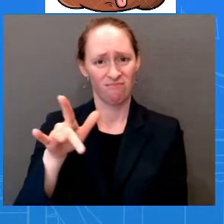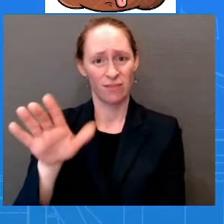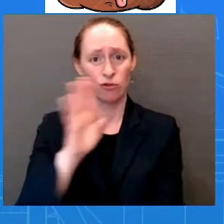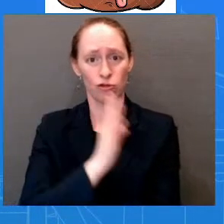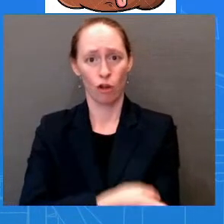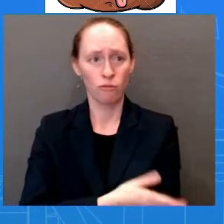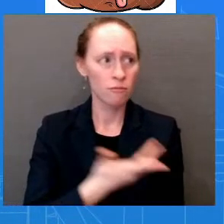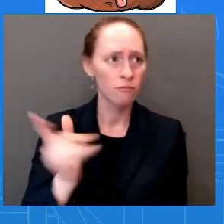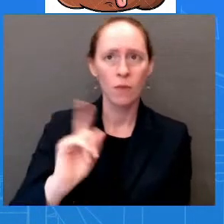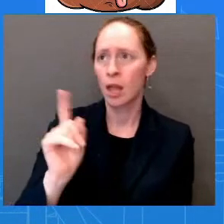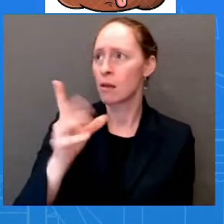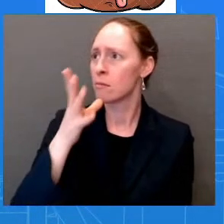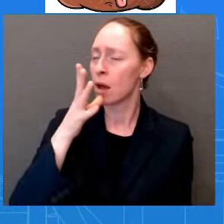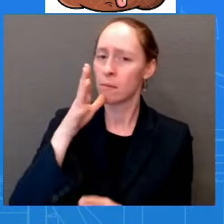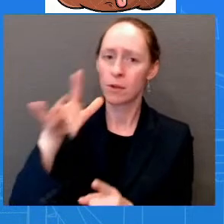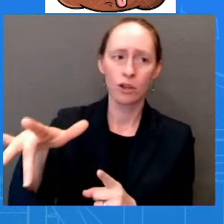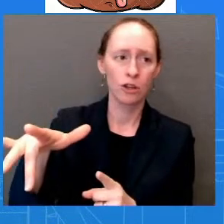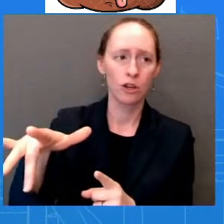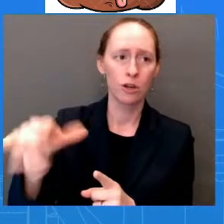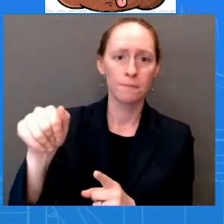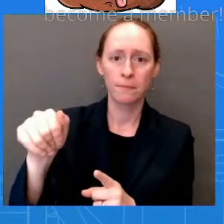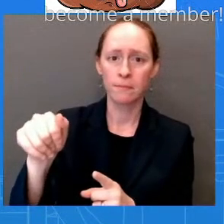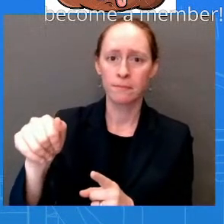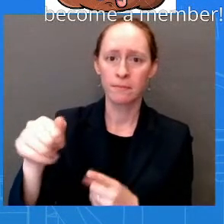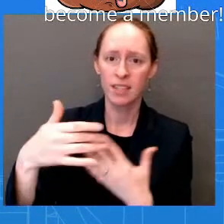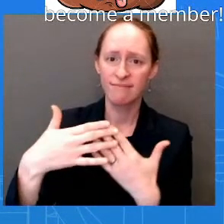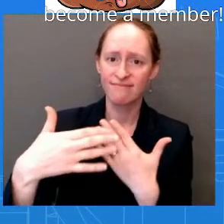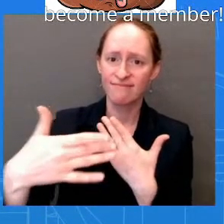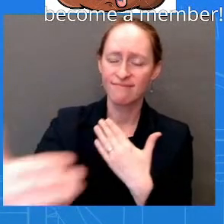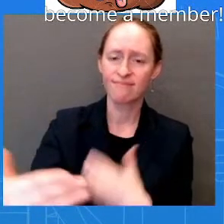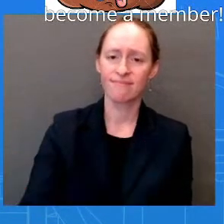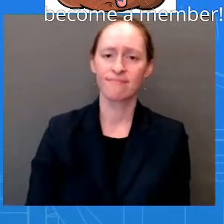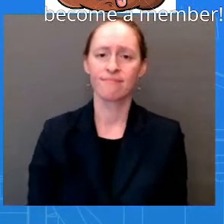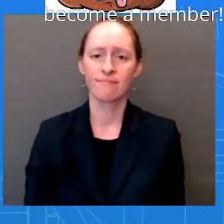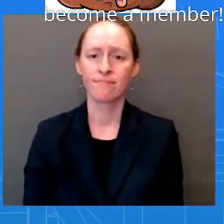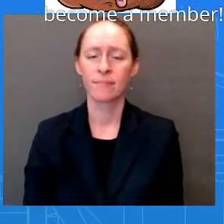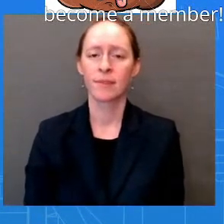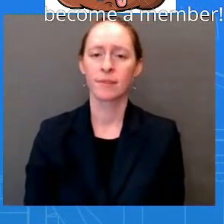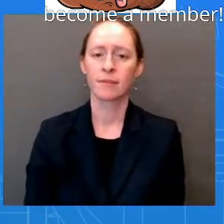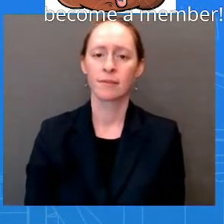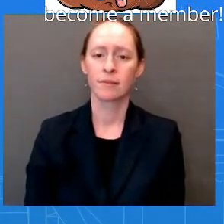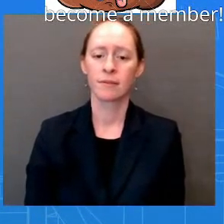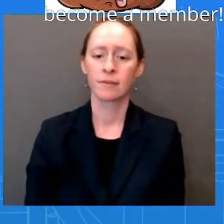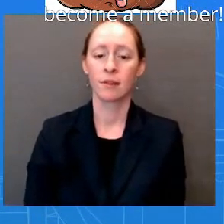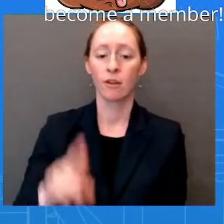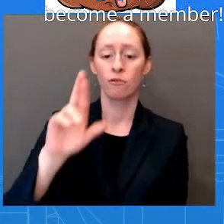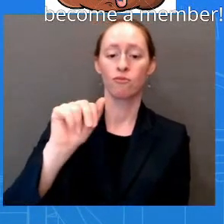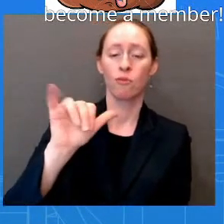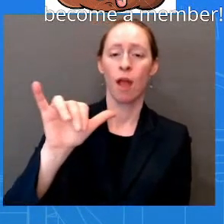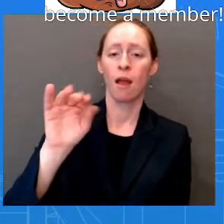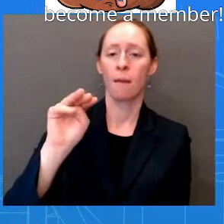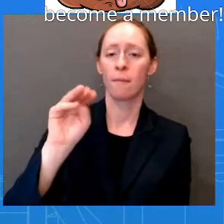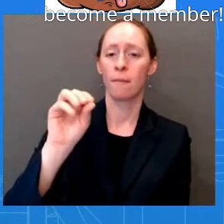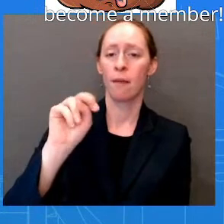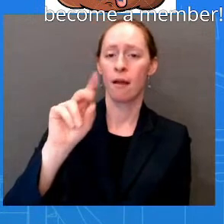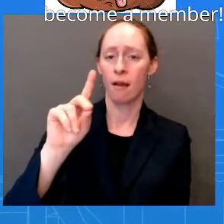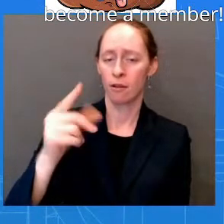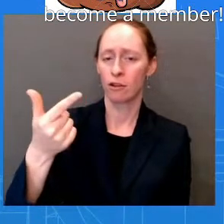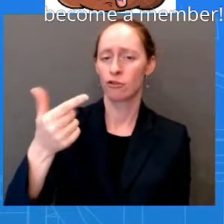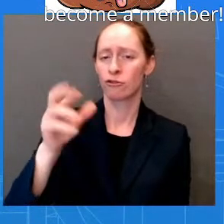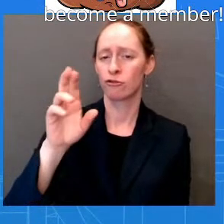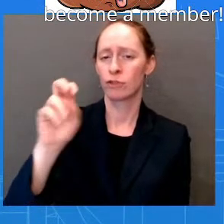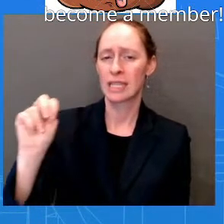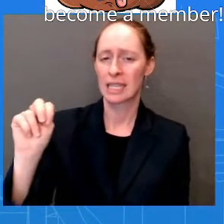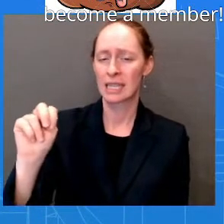Raymond Green Vance was only 22 years old, just 22. His family... Hydrodynamics says his